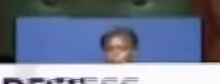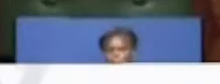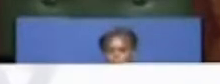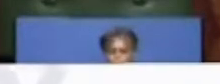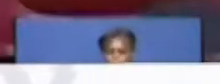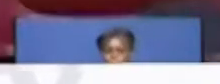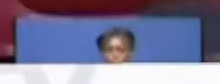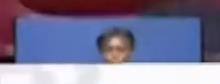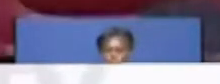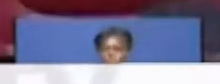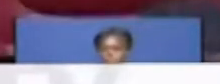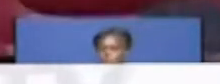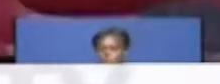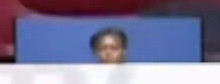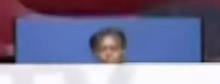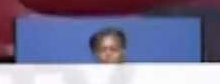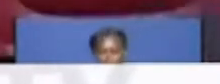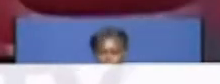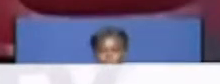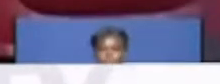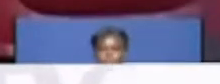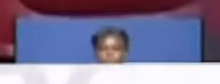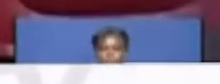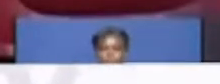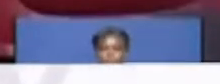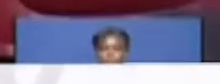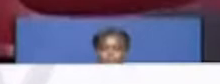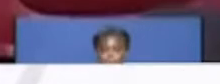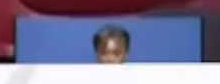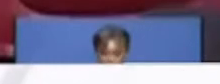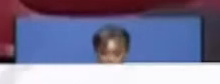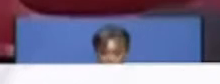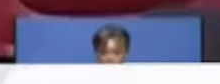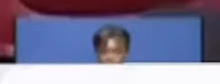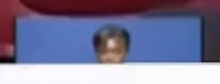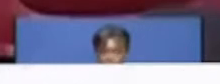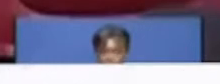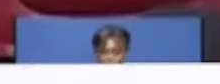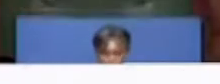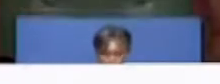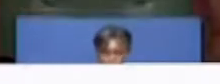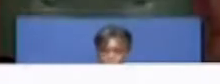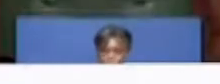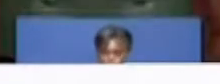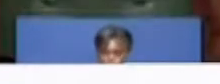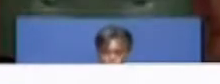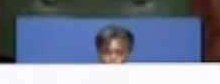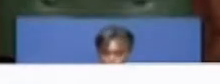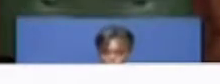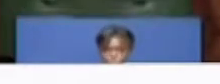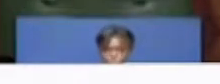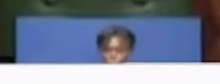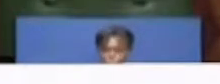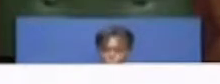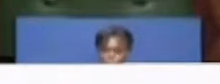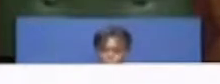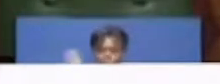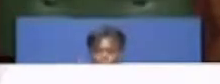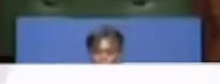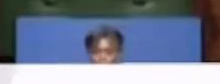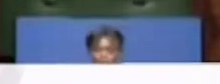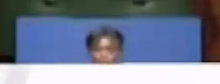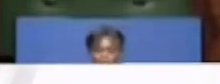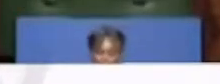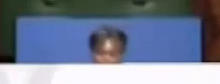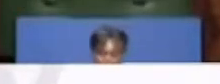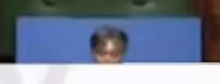children. In my eyes, our best chance as individual African nations is